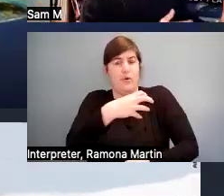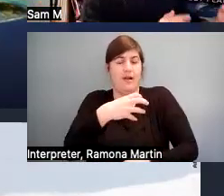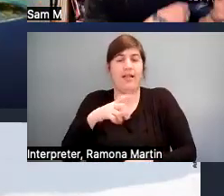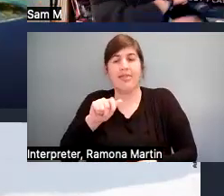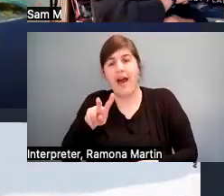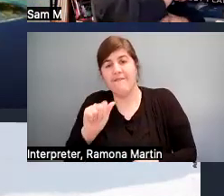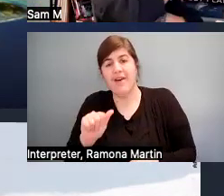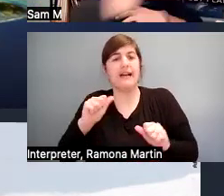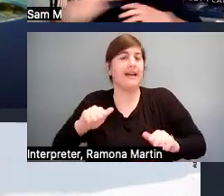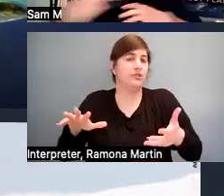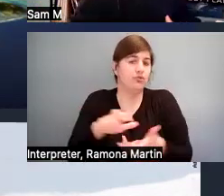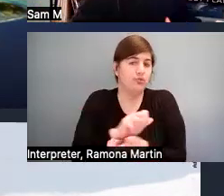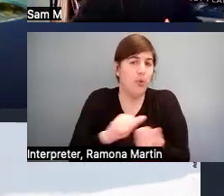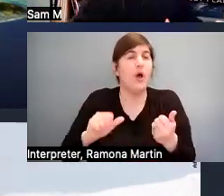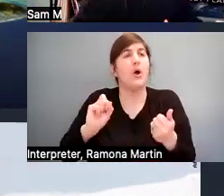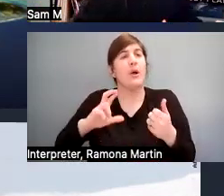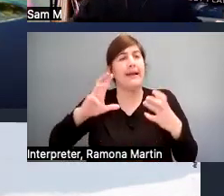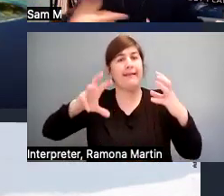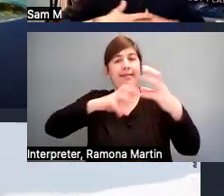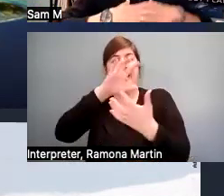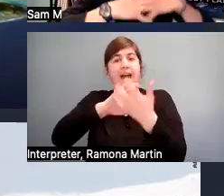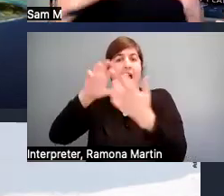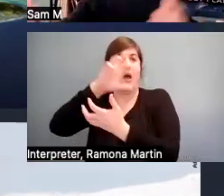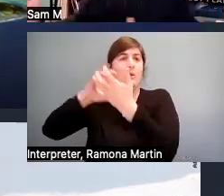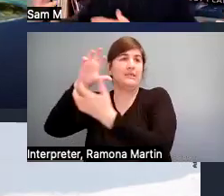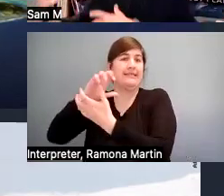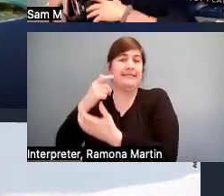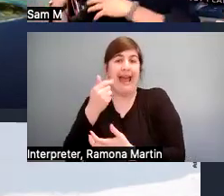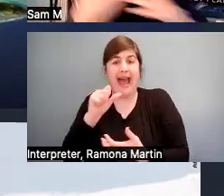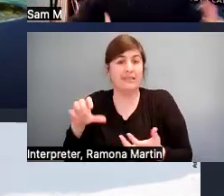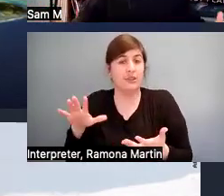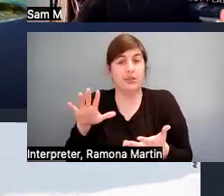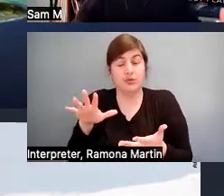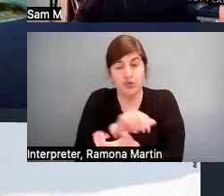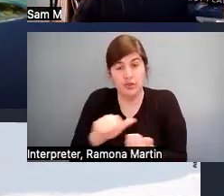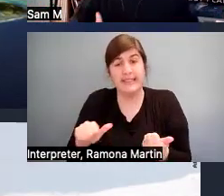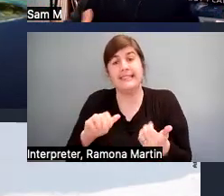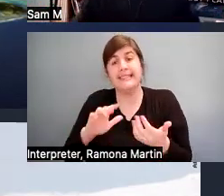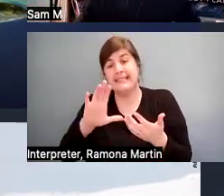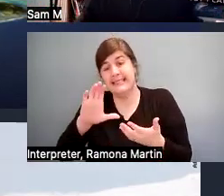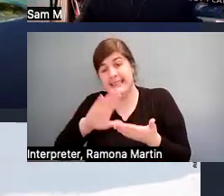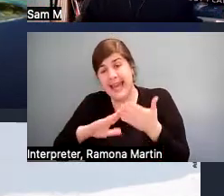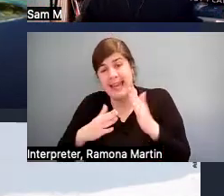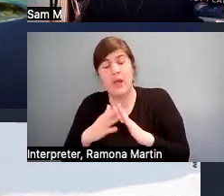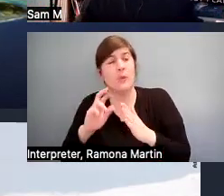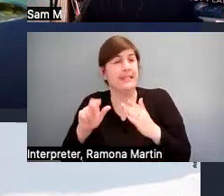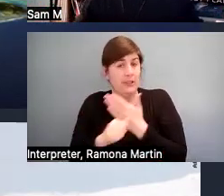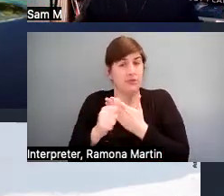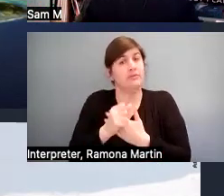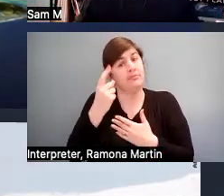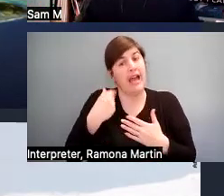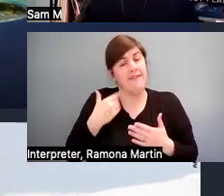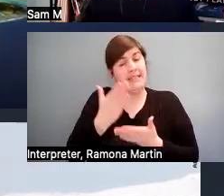destroy things, or clouds of gas that may, say, destroy cities or be dangerous. But there's actually some benefits